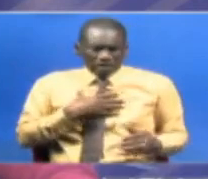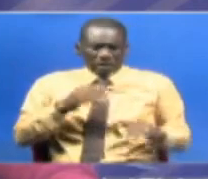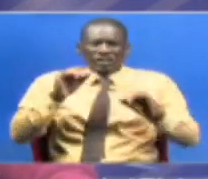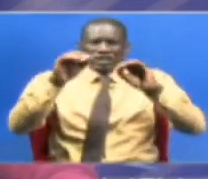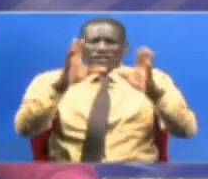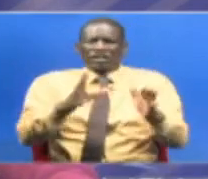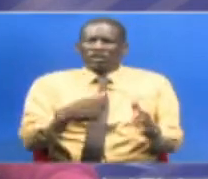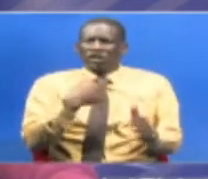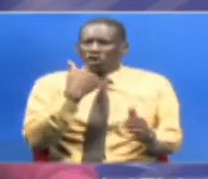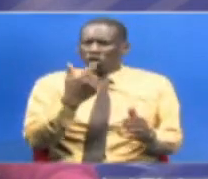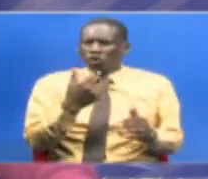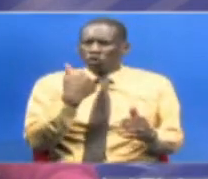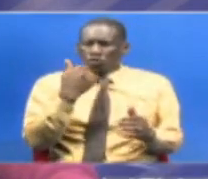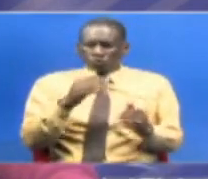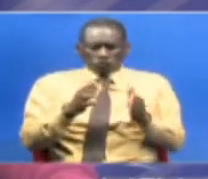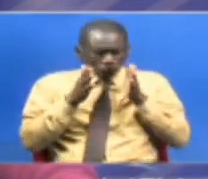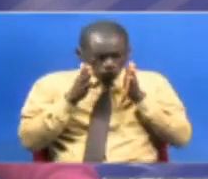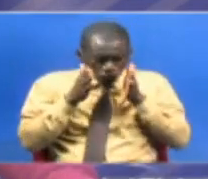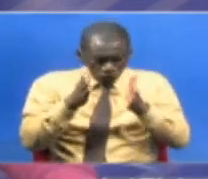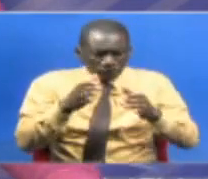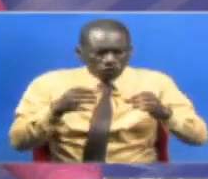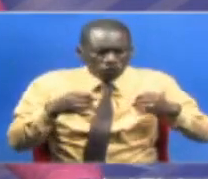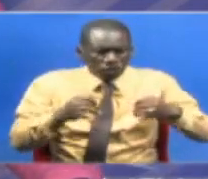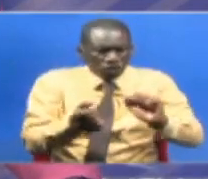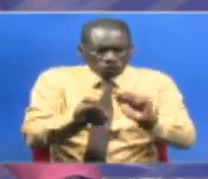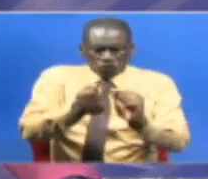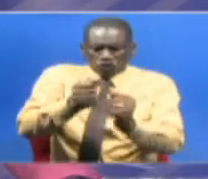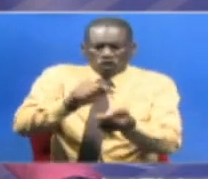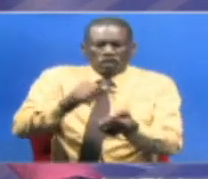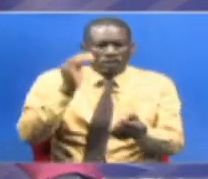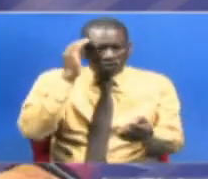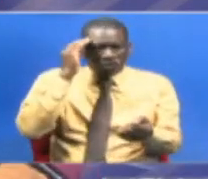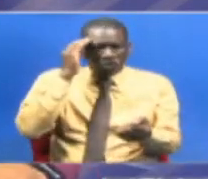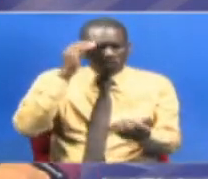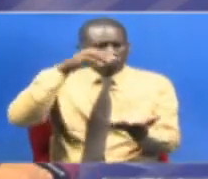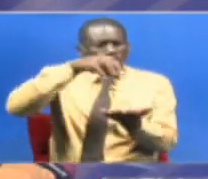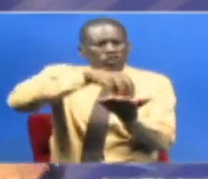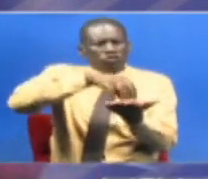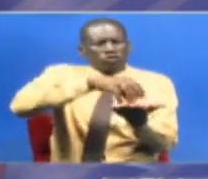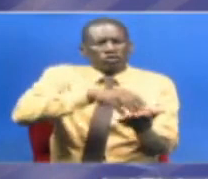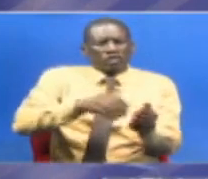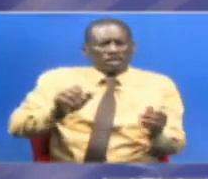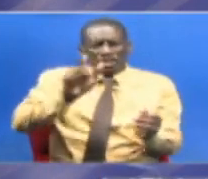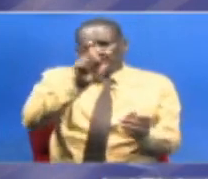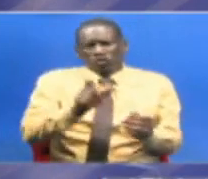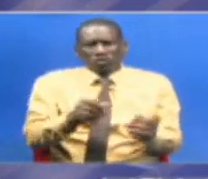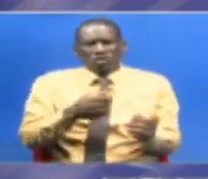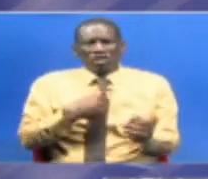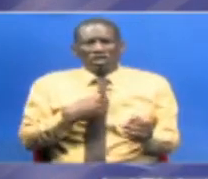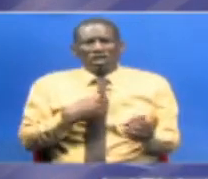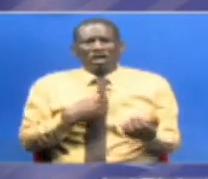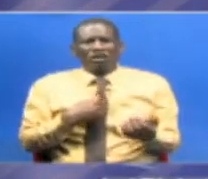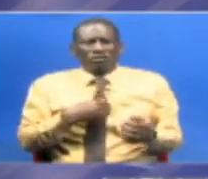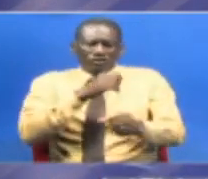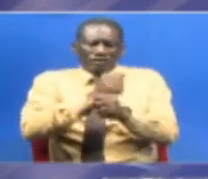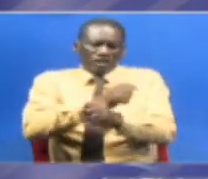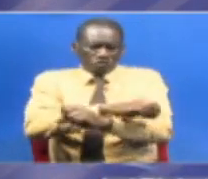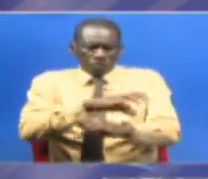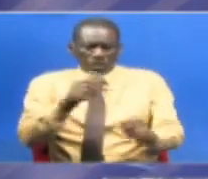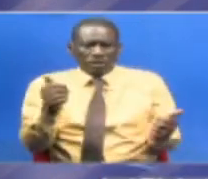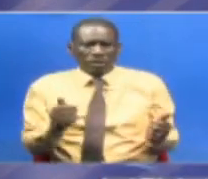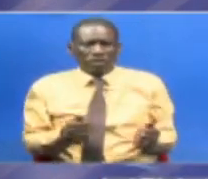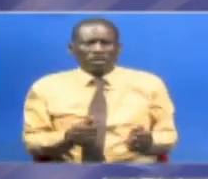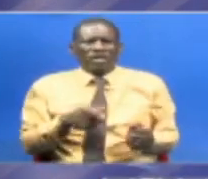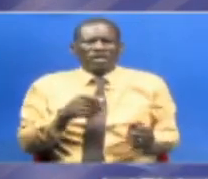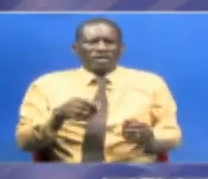whose unwavering dedication to transforming the educational landscape in the region has set in a remarkable journey. It is a